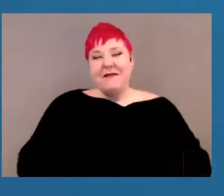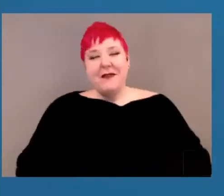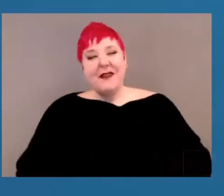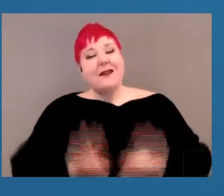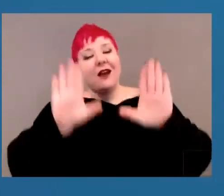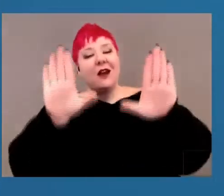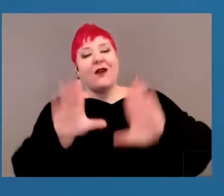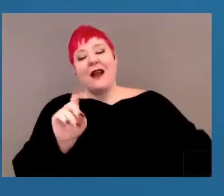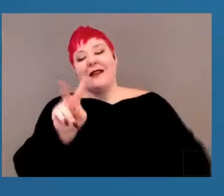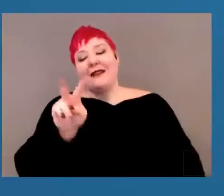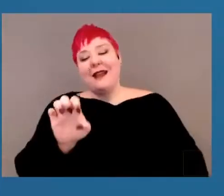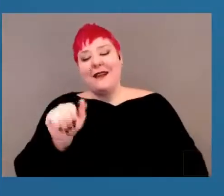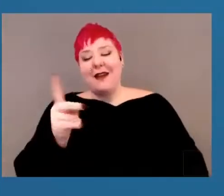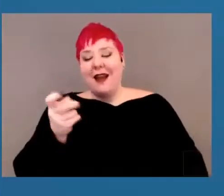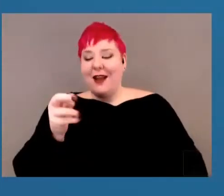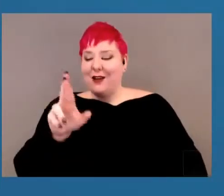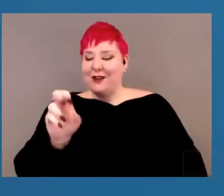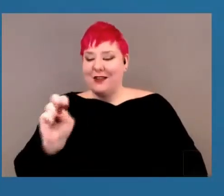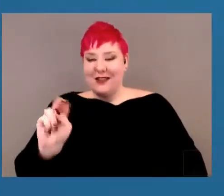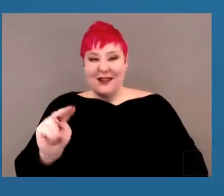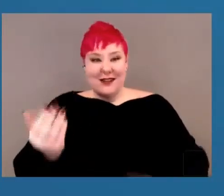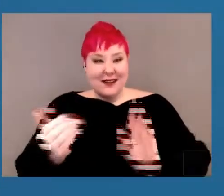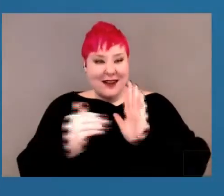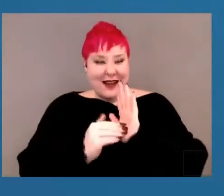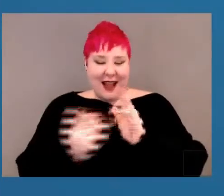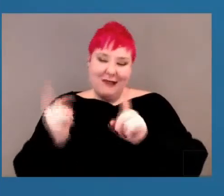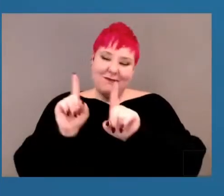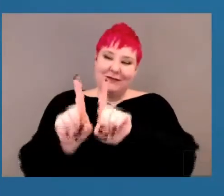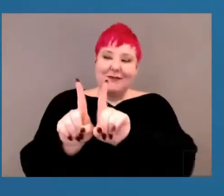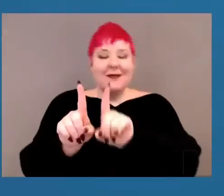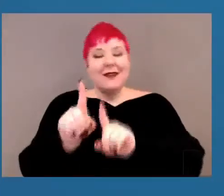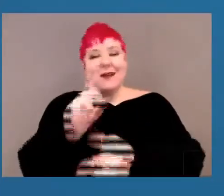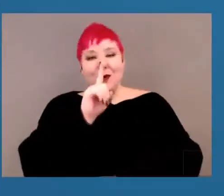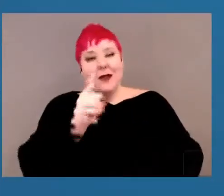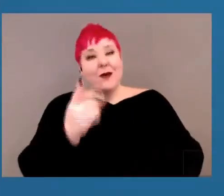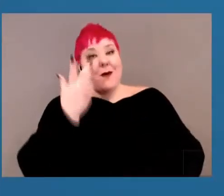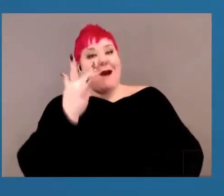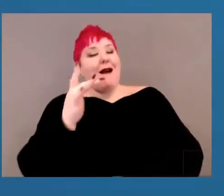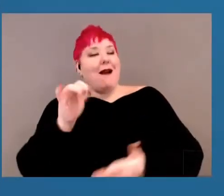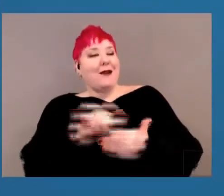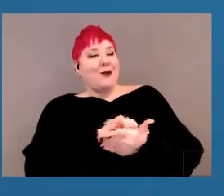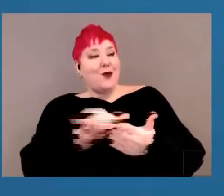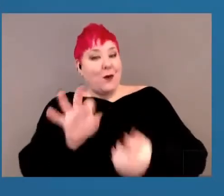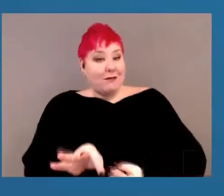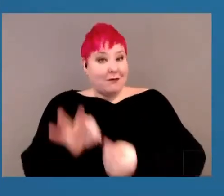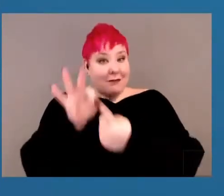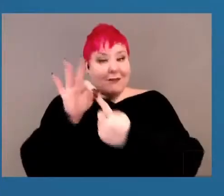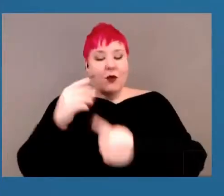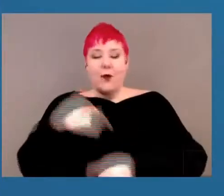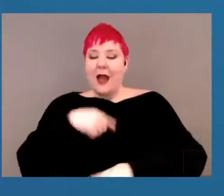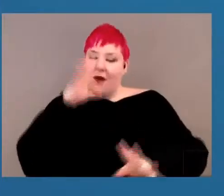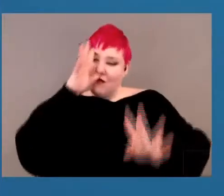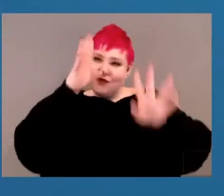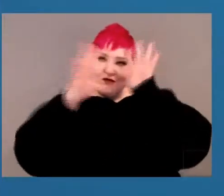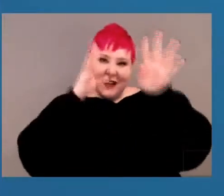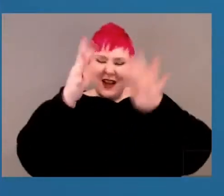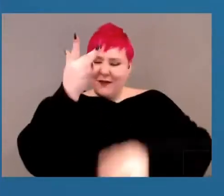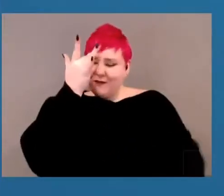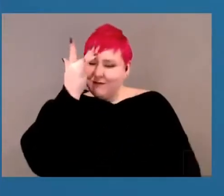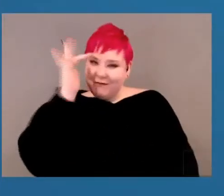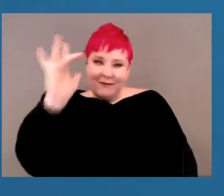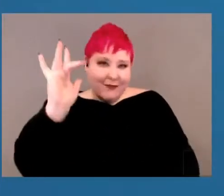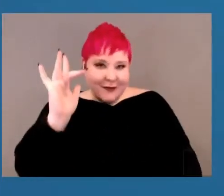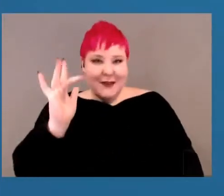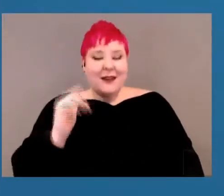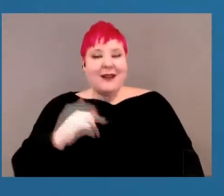I love what sets New York State apart from all the others. We have creative geniuses, people who see and have visions